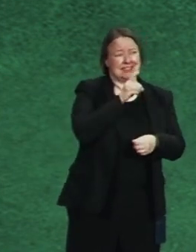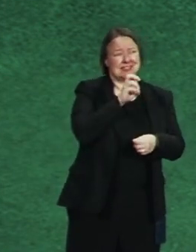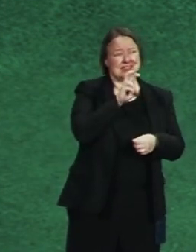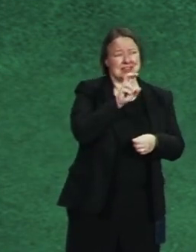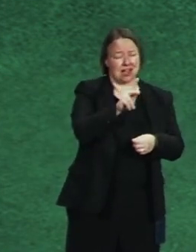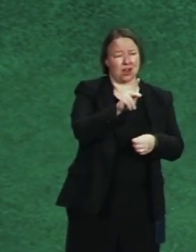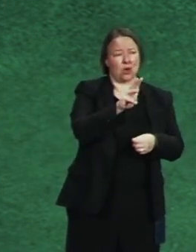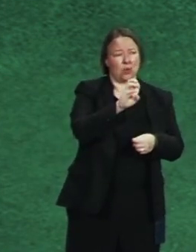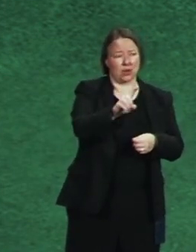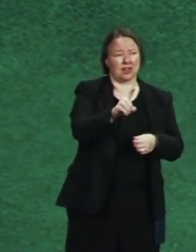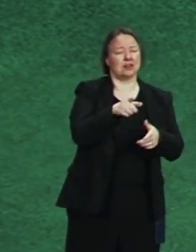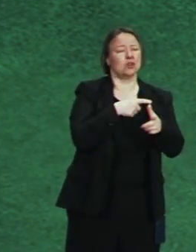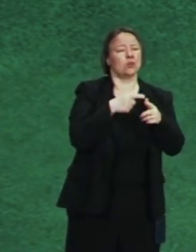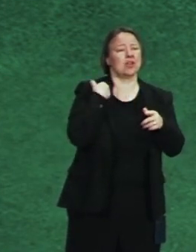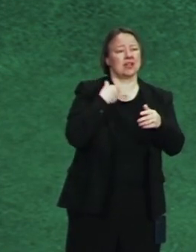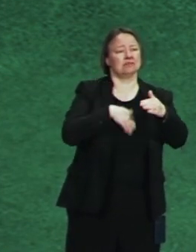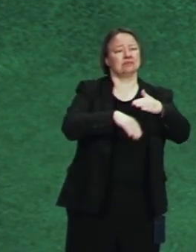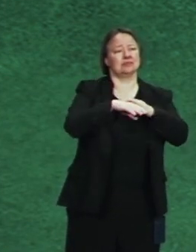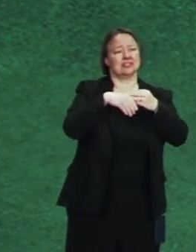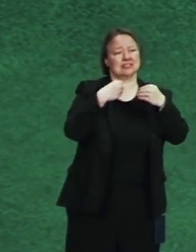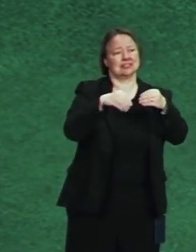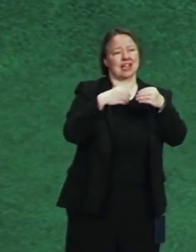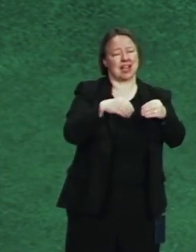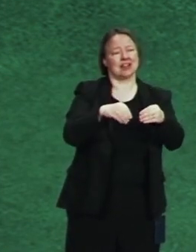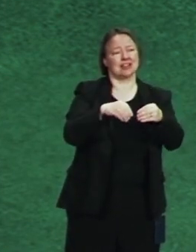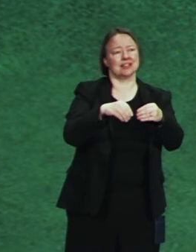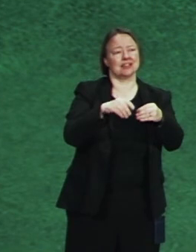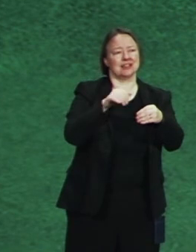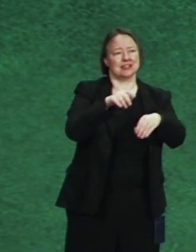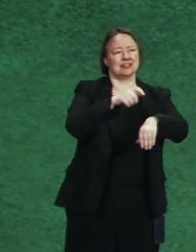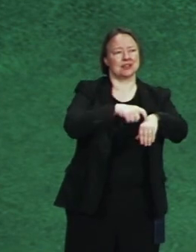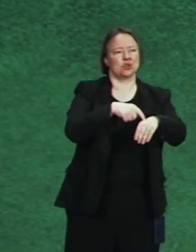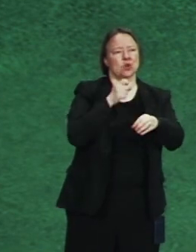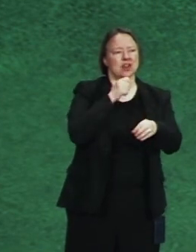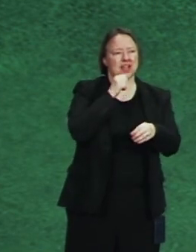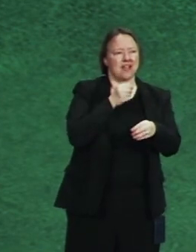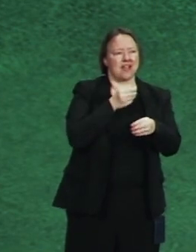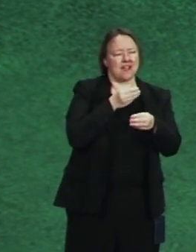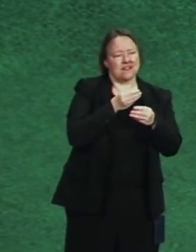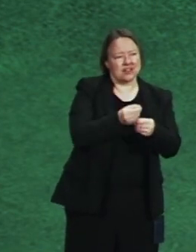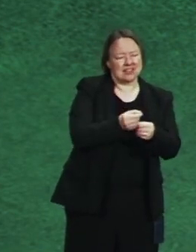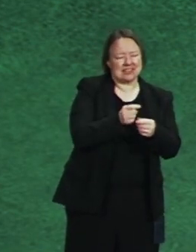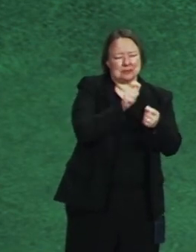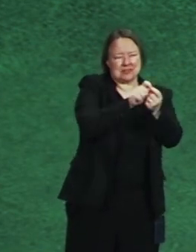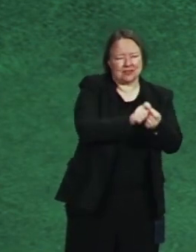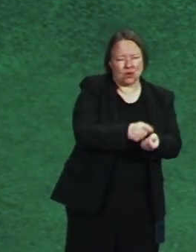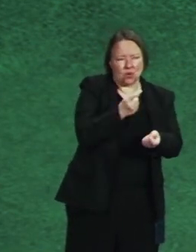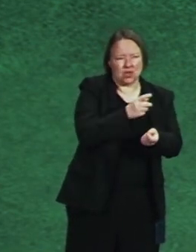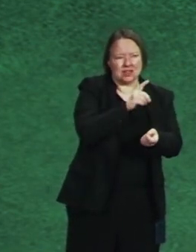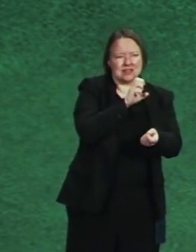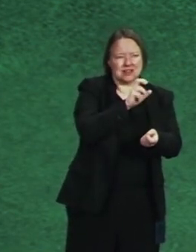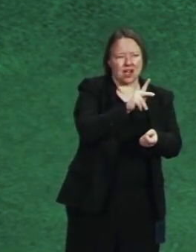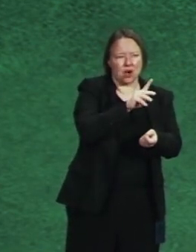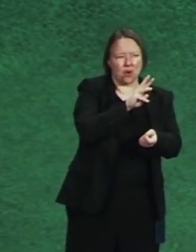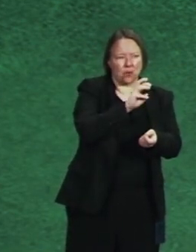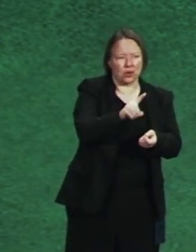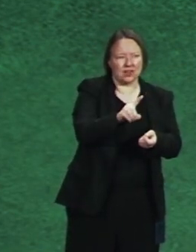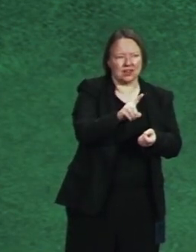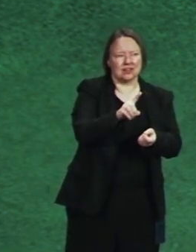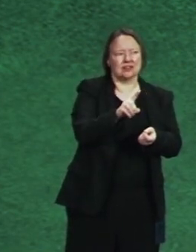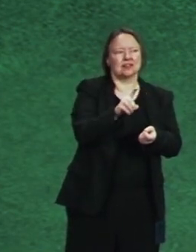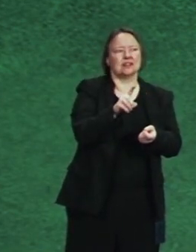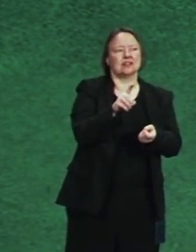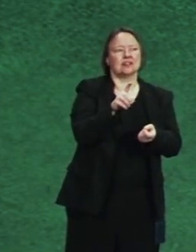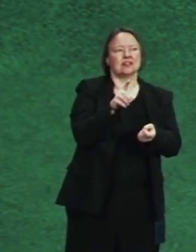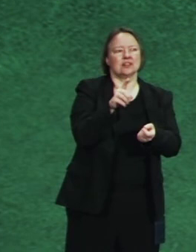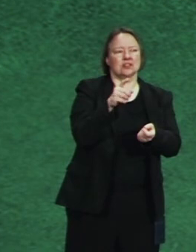we reach the selling weight in time. So we are not feeding it exclusively with duckweed. That's why for the start, we are adding